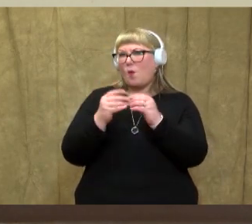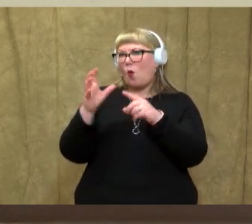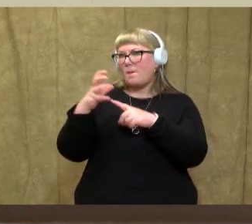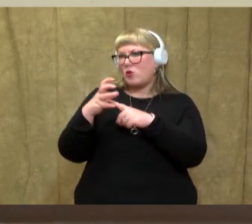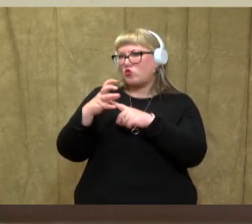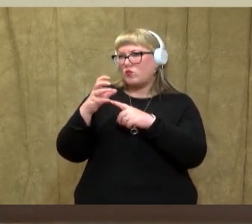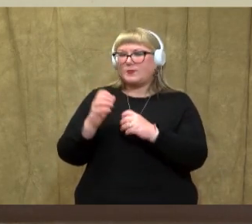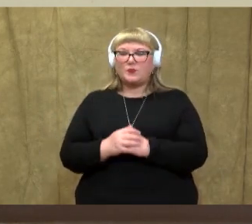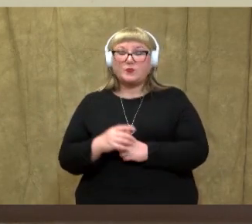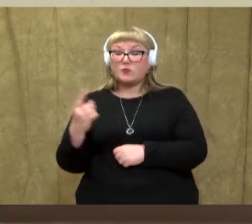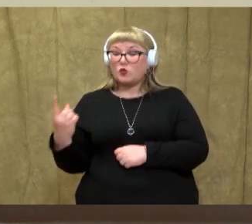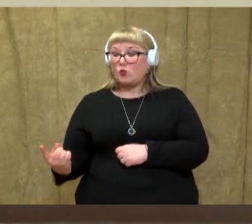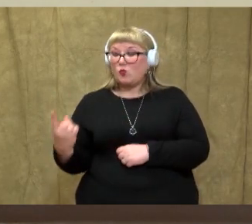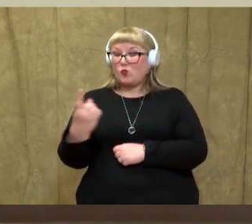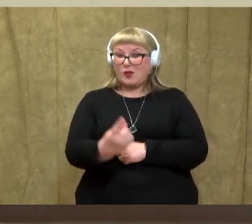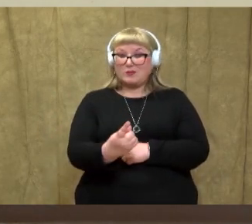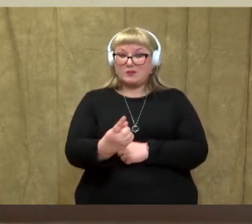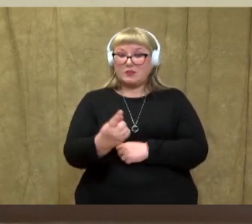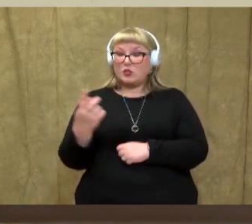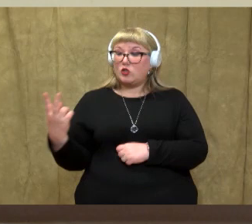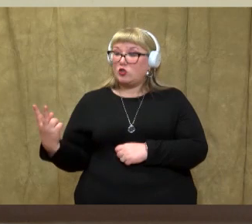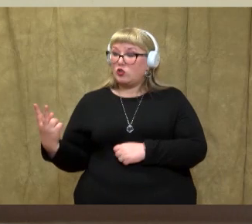down. 1,